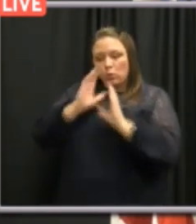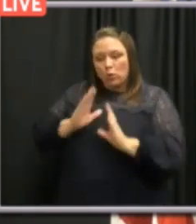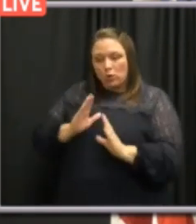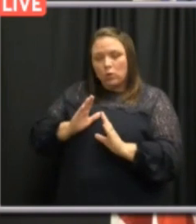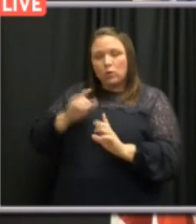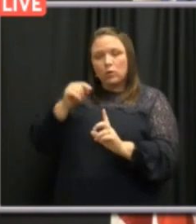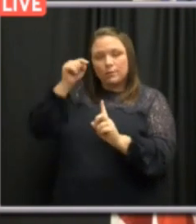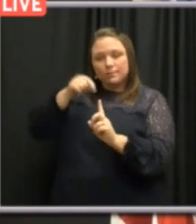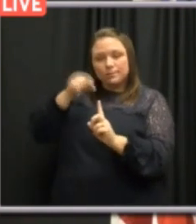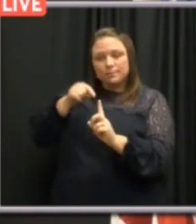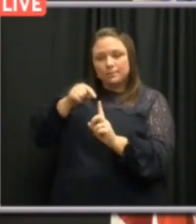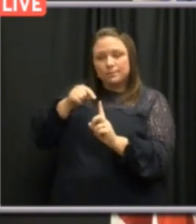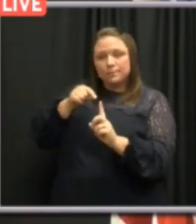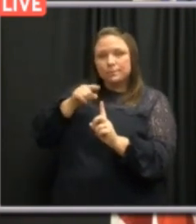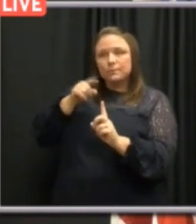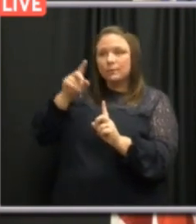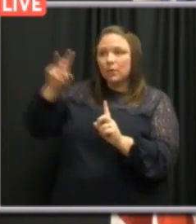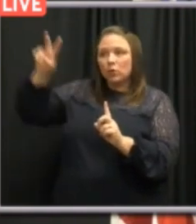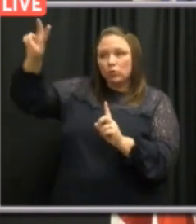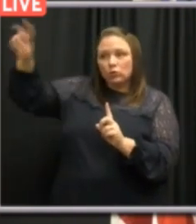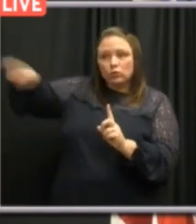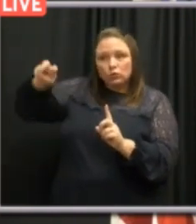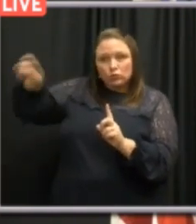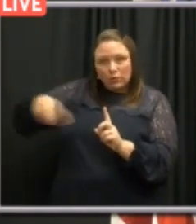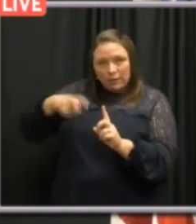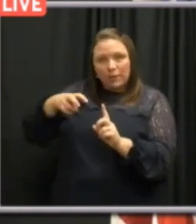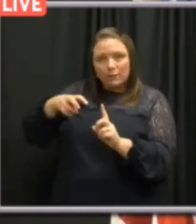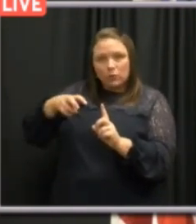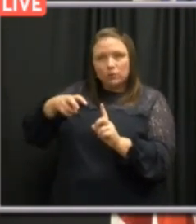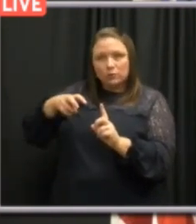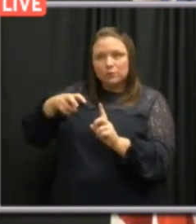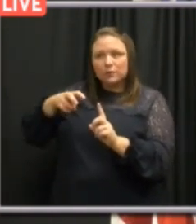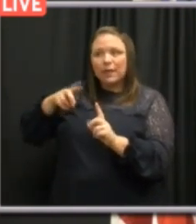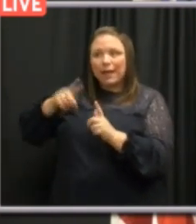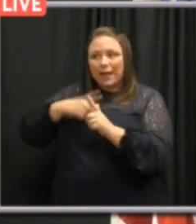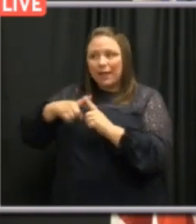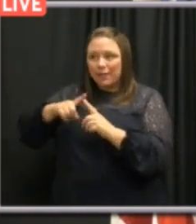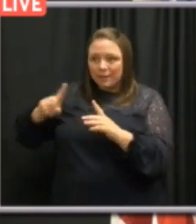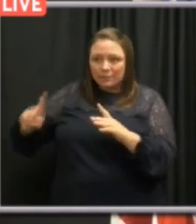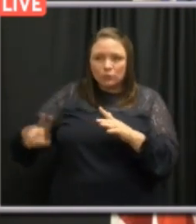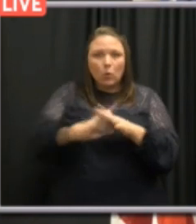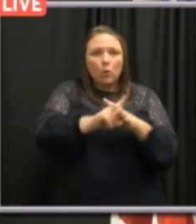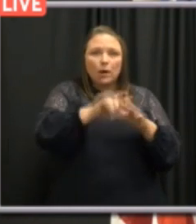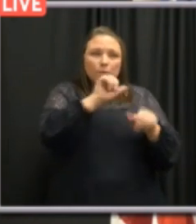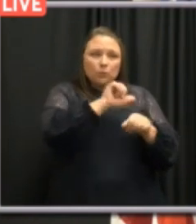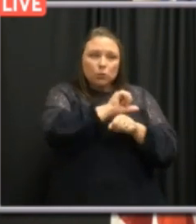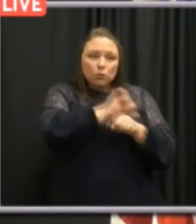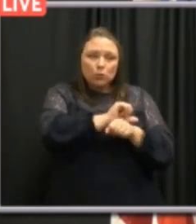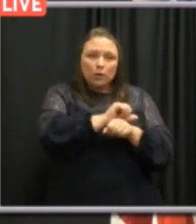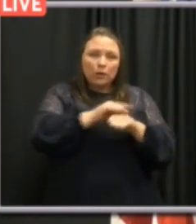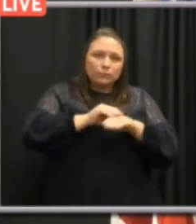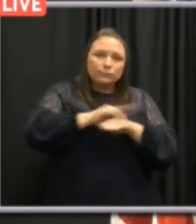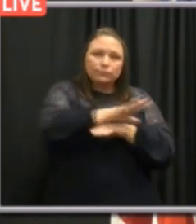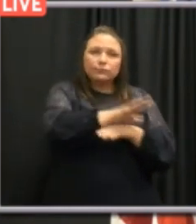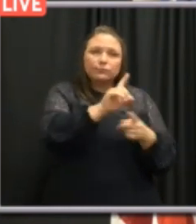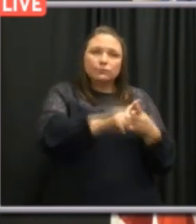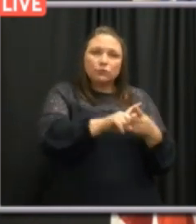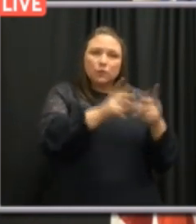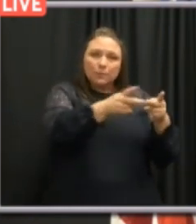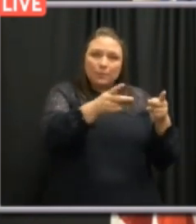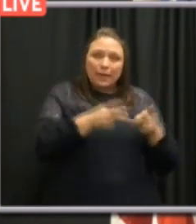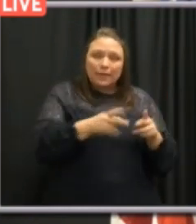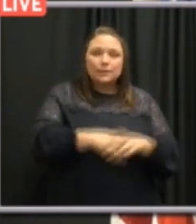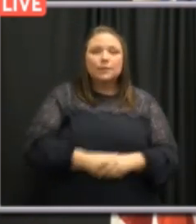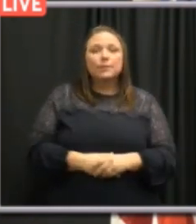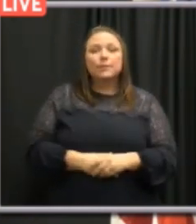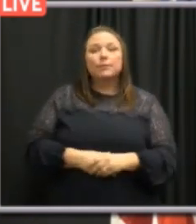came in from a recent trip from out of the area that introduced COVID into this facility. So what we're doing